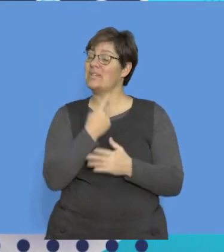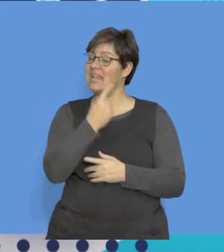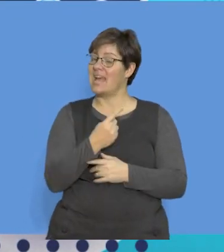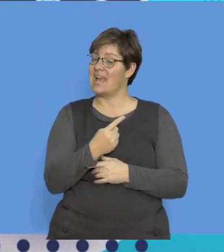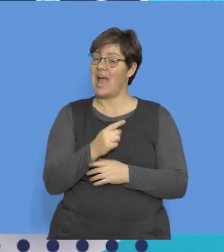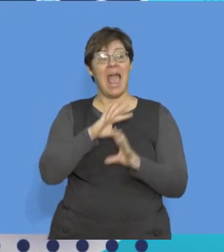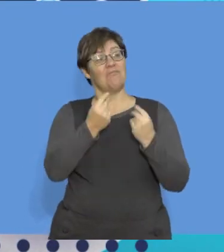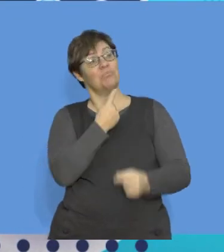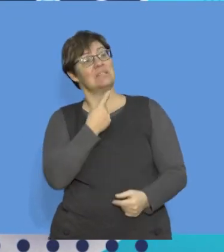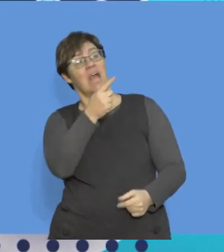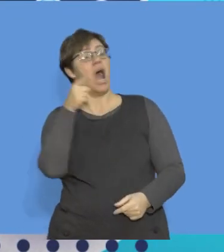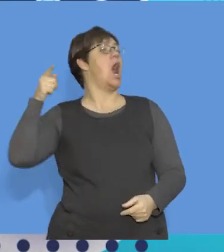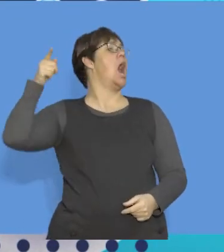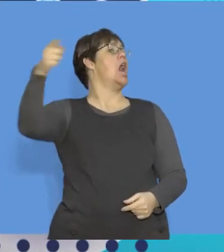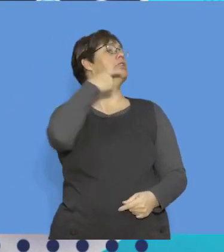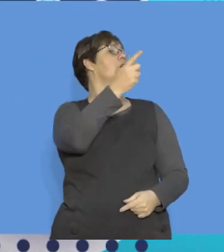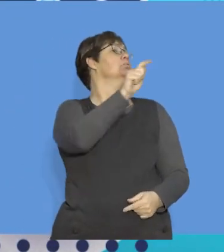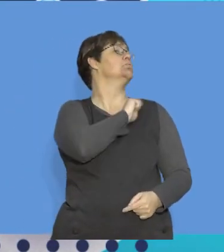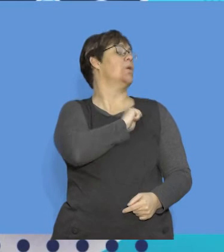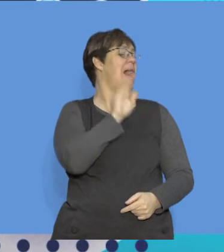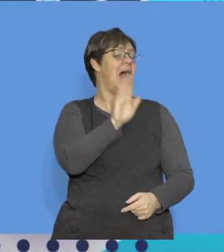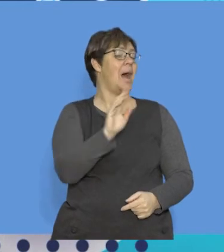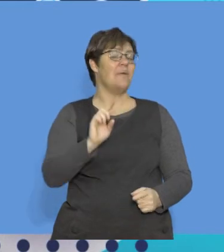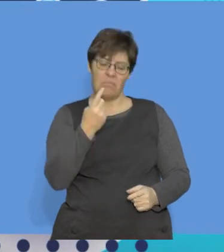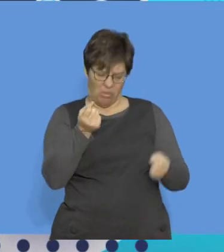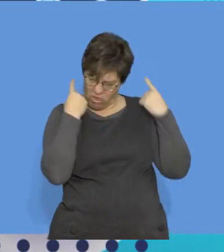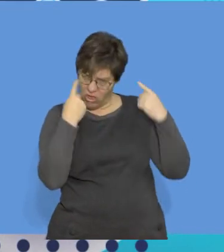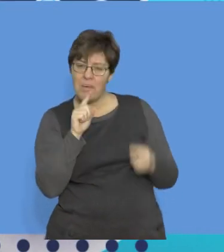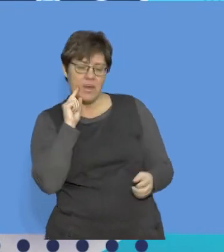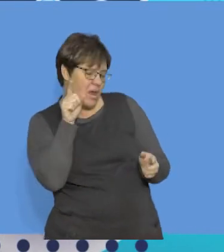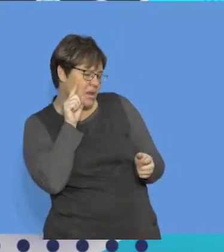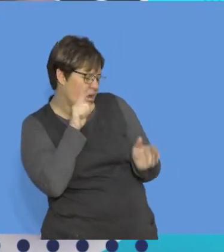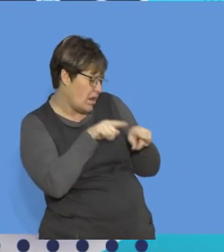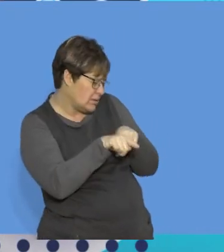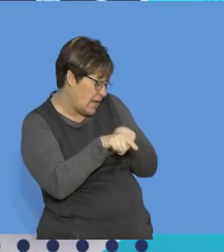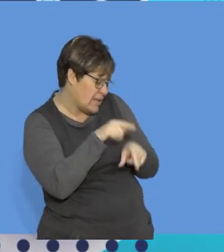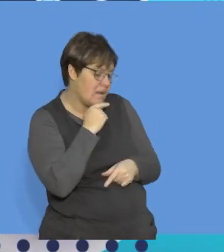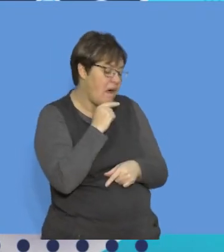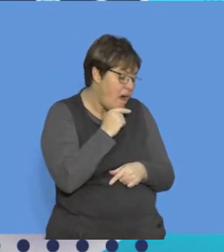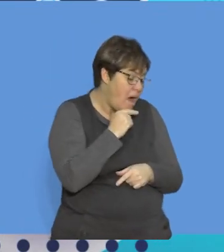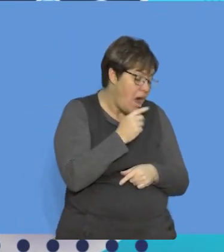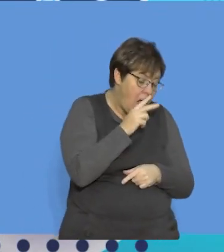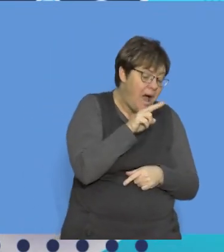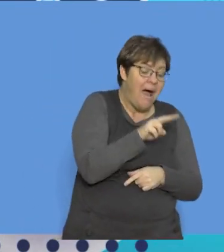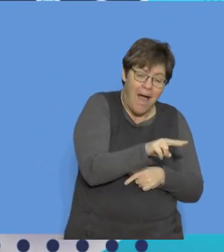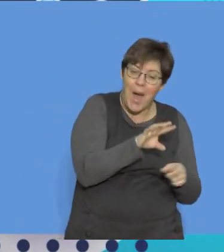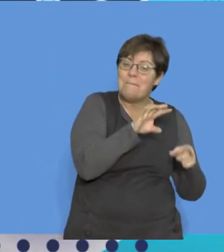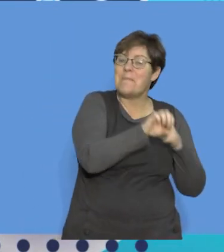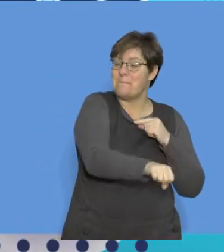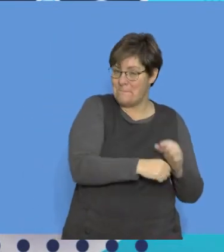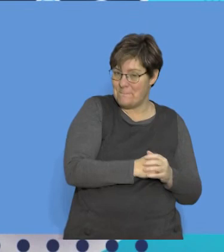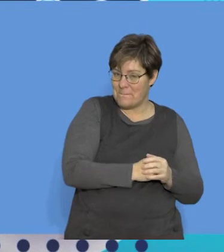everything I say as is, right? If you don't understand something, don't just say because he said that, then it's correct.